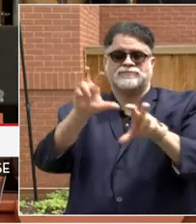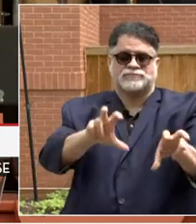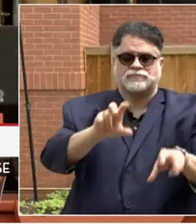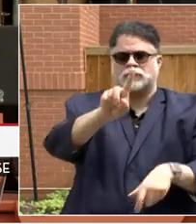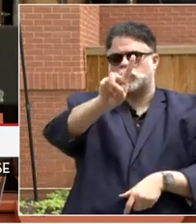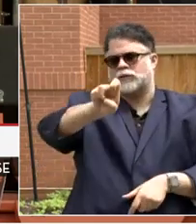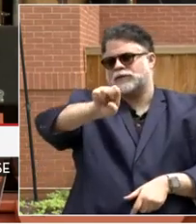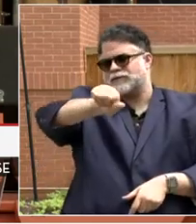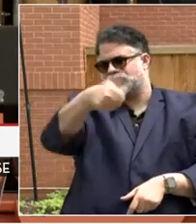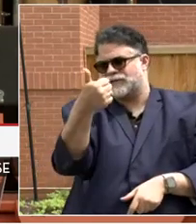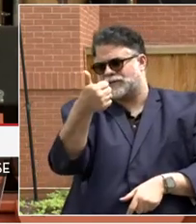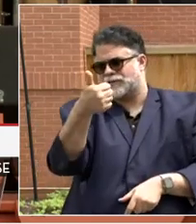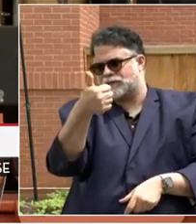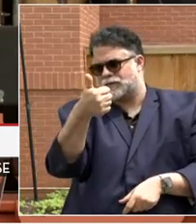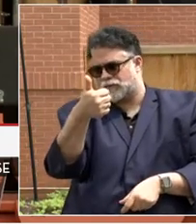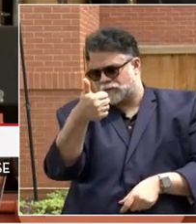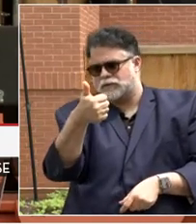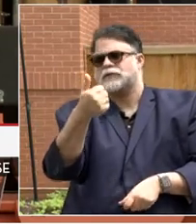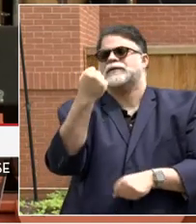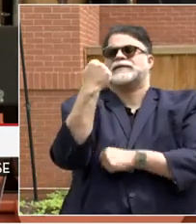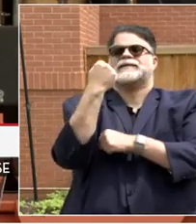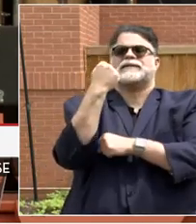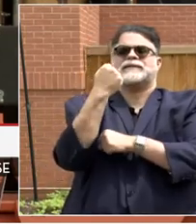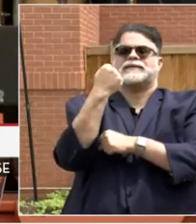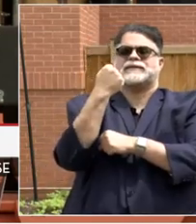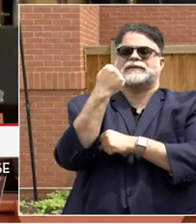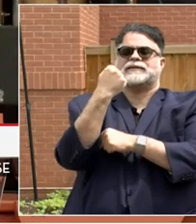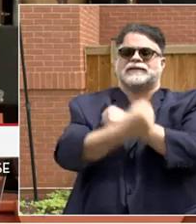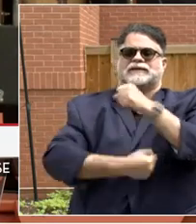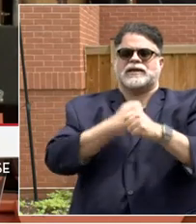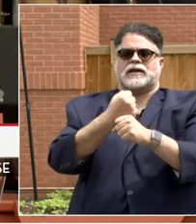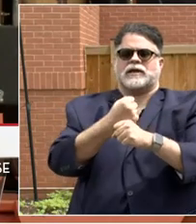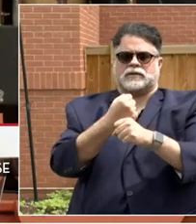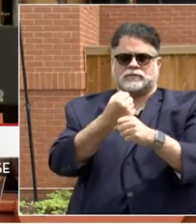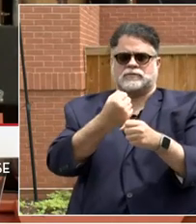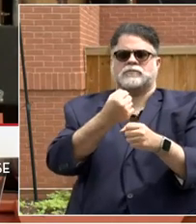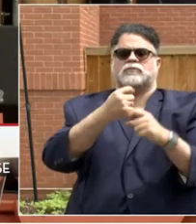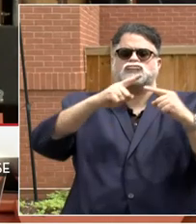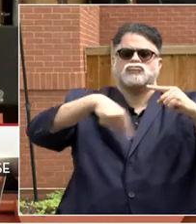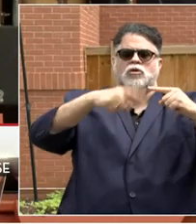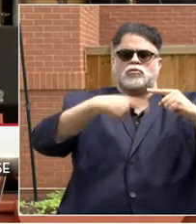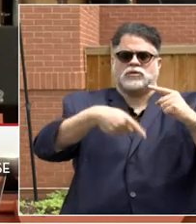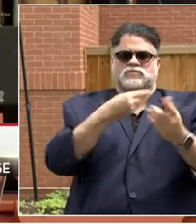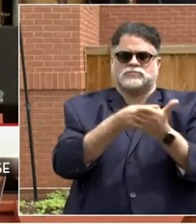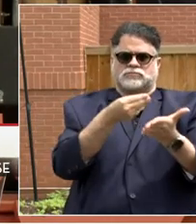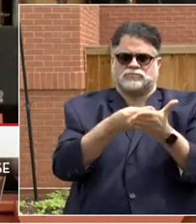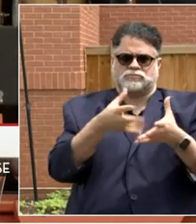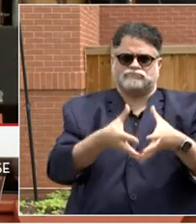employment opportunities at DPW. So thank you, Deputy Mayor, for working on that with us.